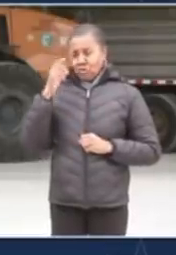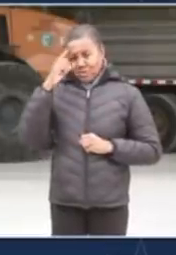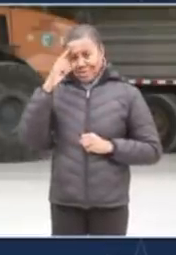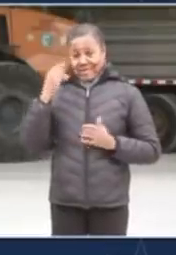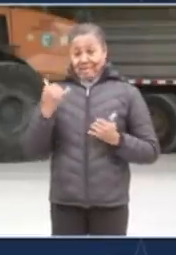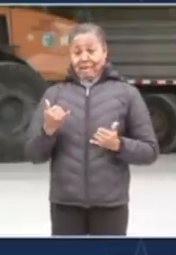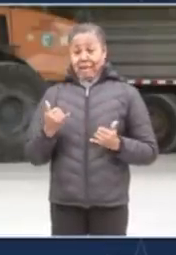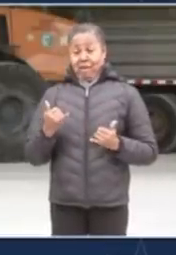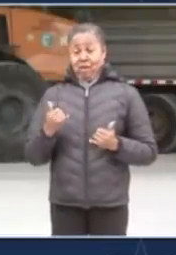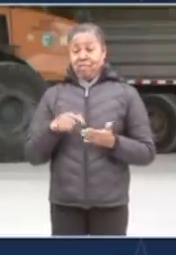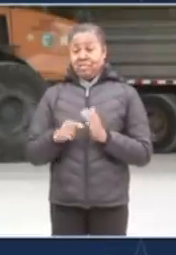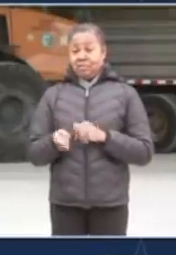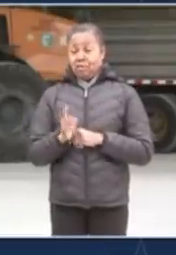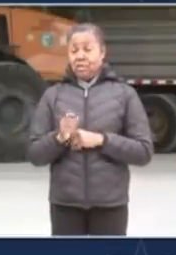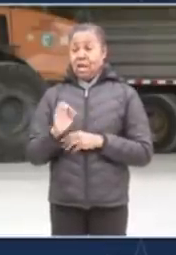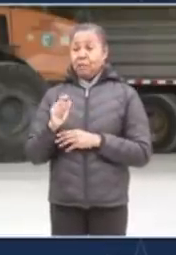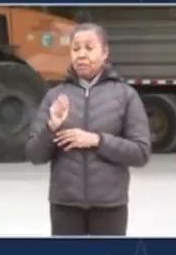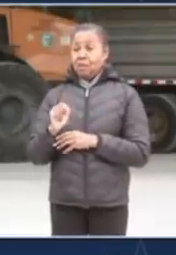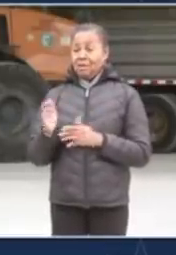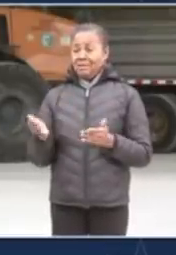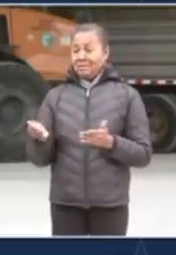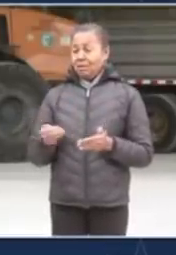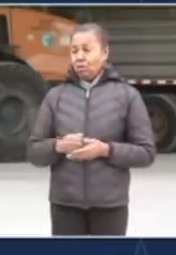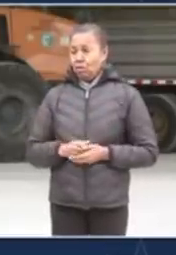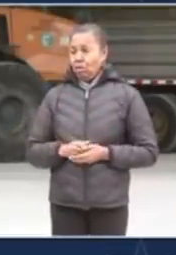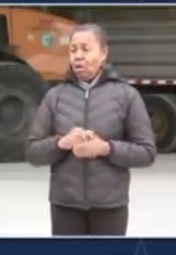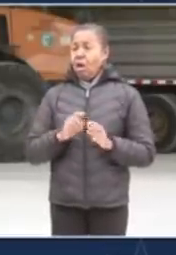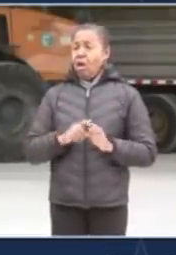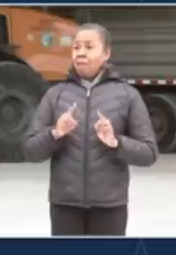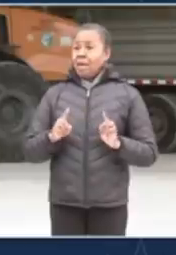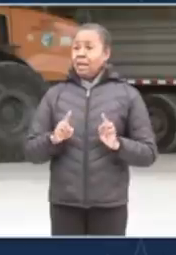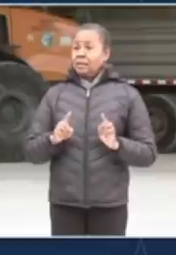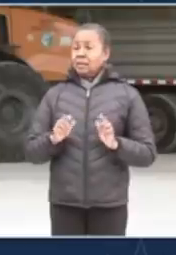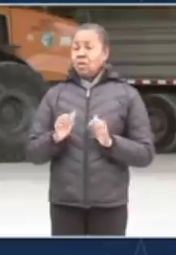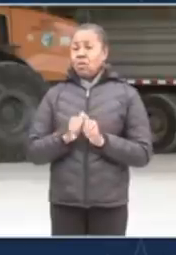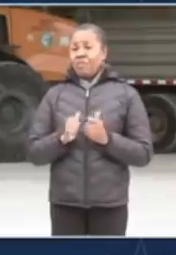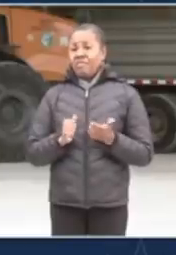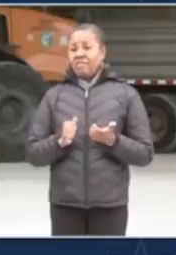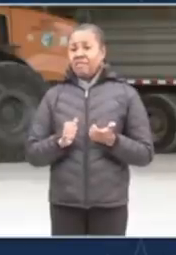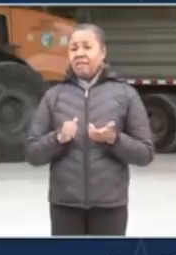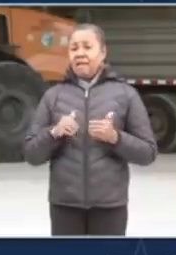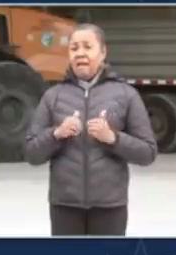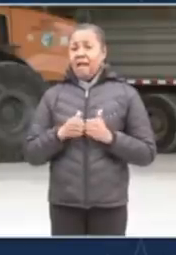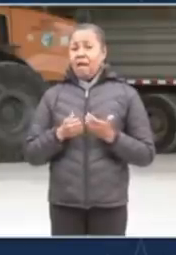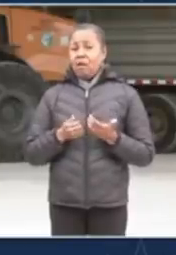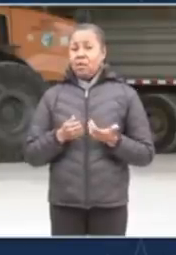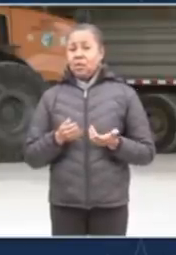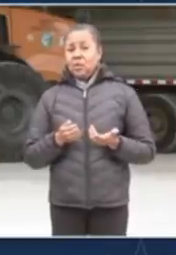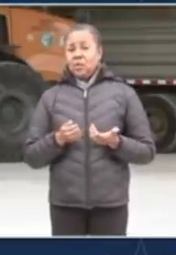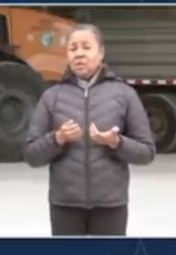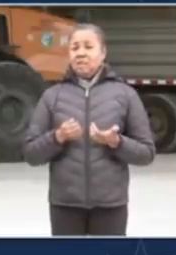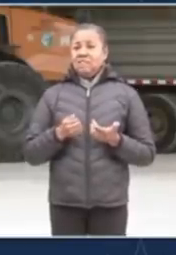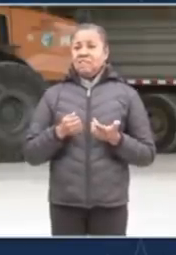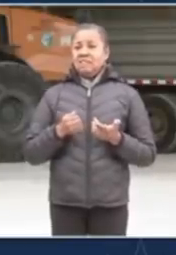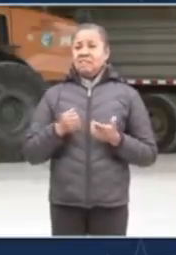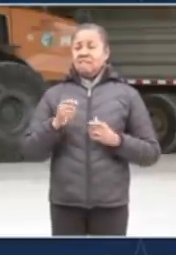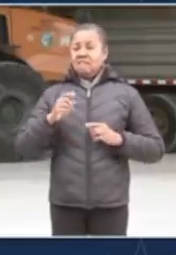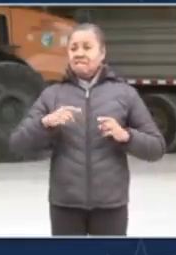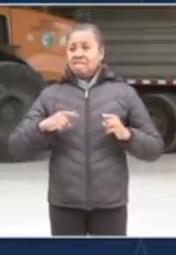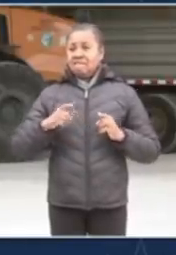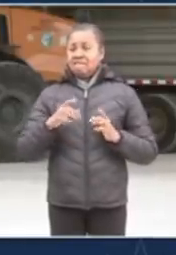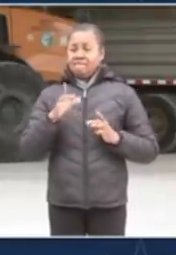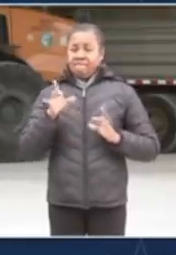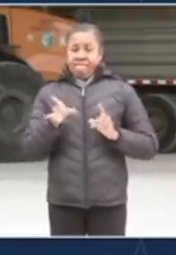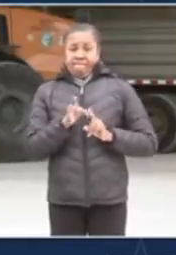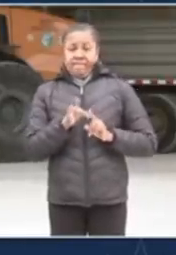moment that Omicron is here, but given the way in which this virus and the variants have spread, I